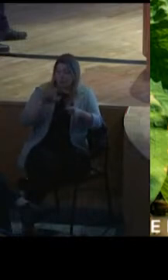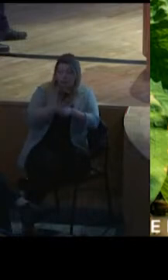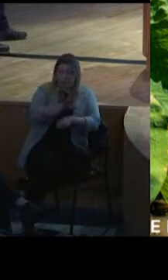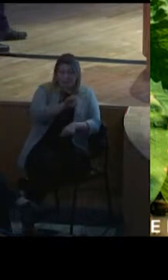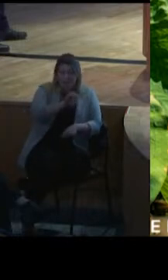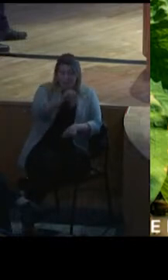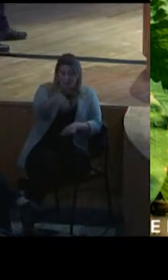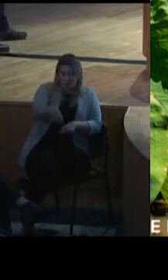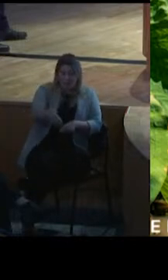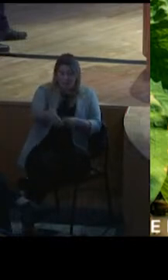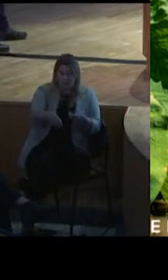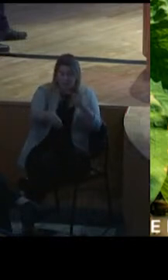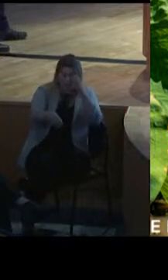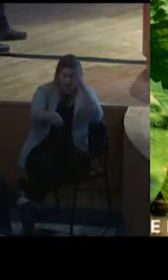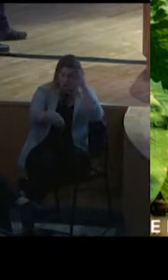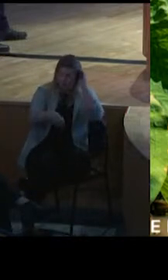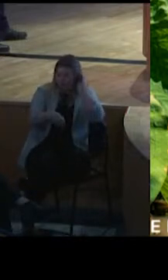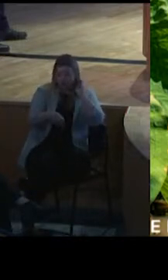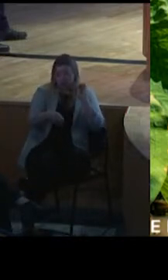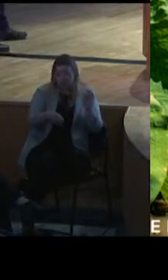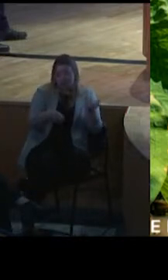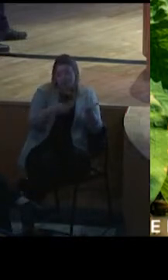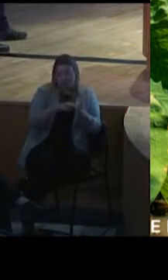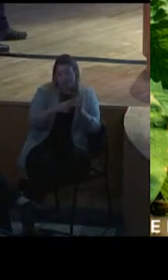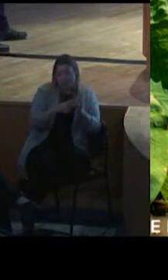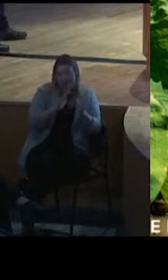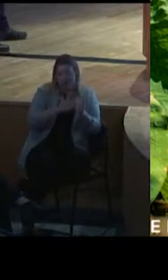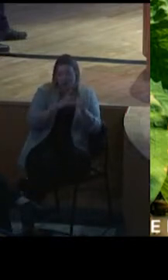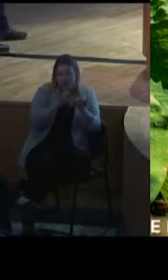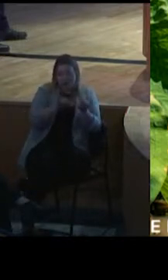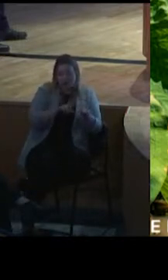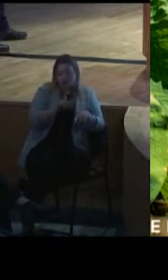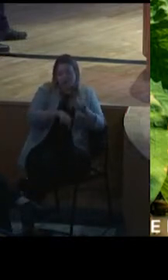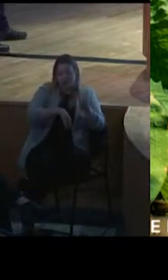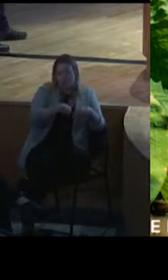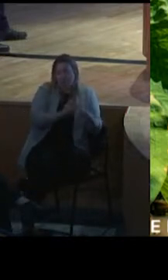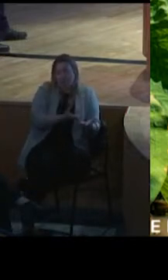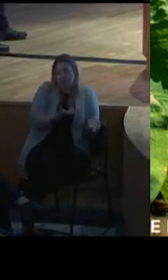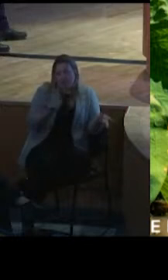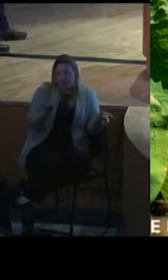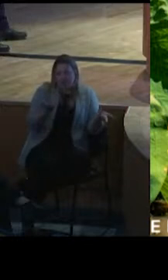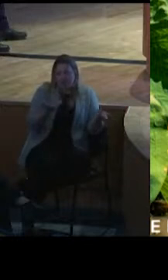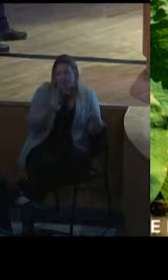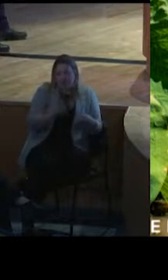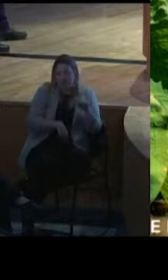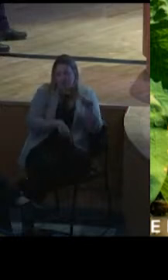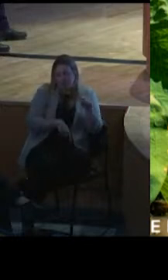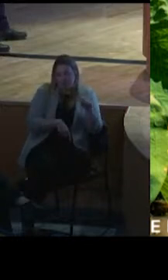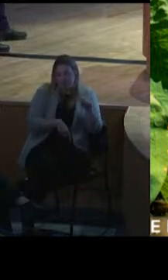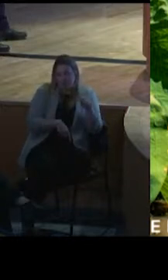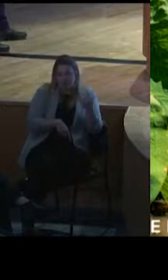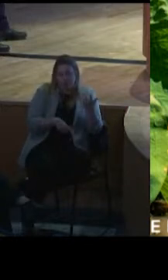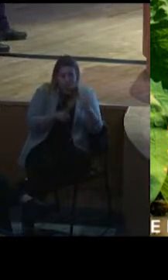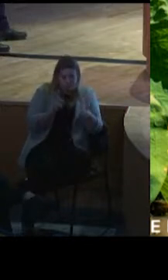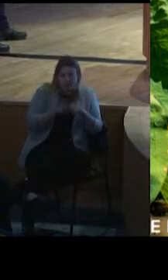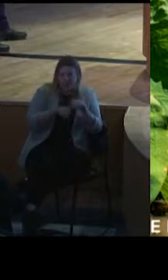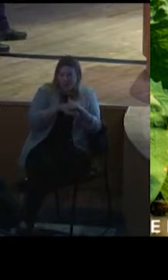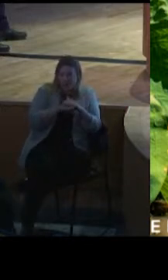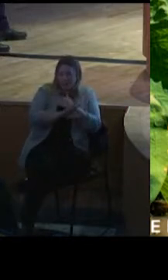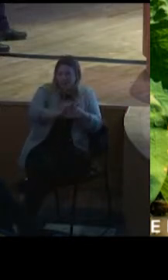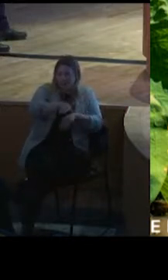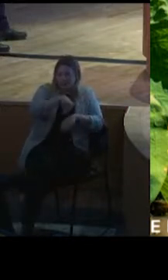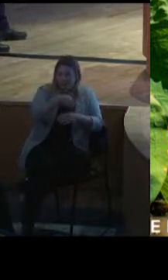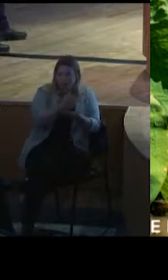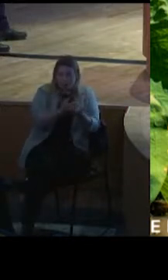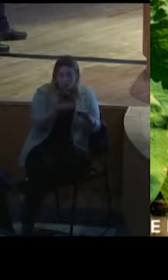50% reliant, our systems can't provide that. Right, we don't have the access to these natural resources